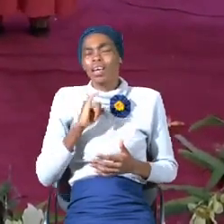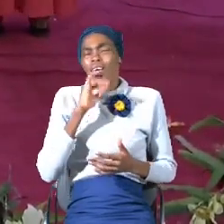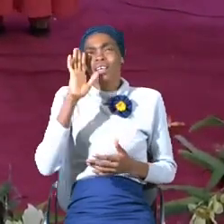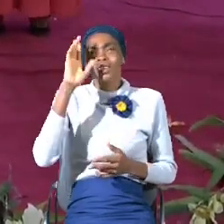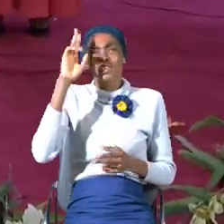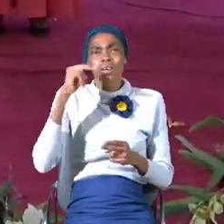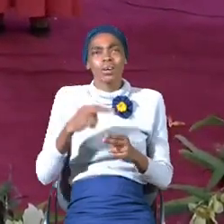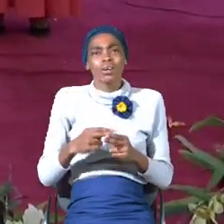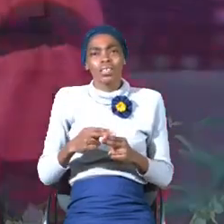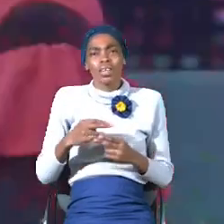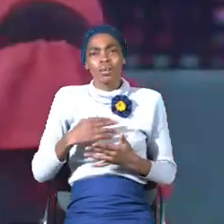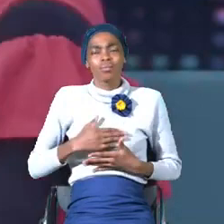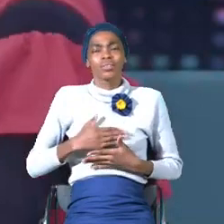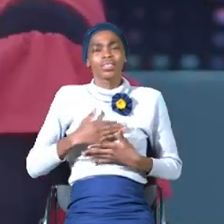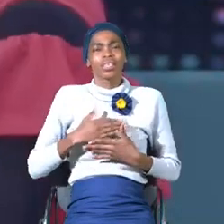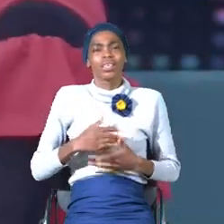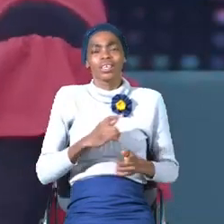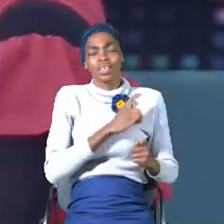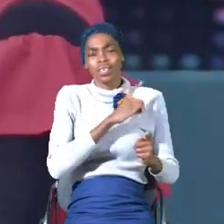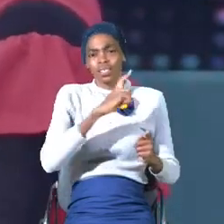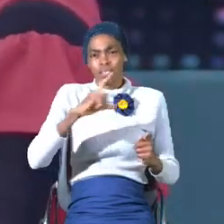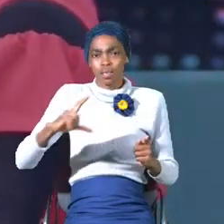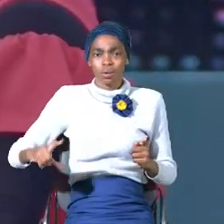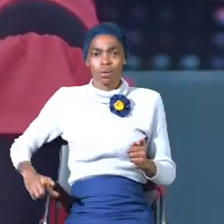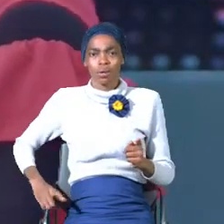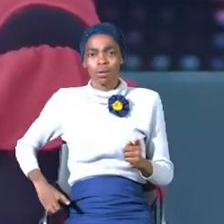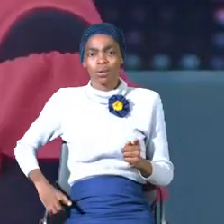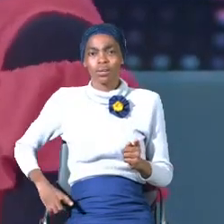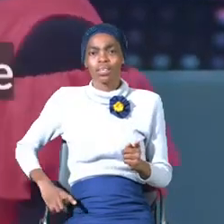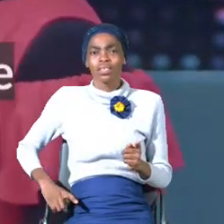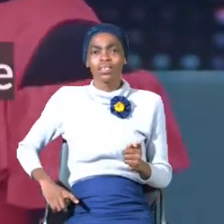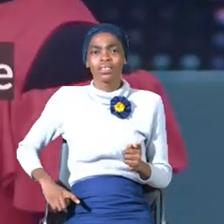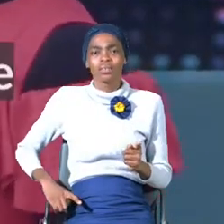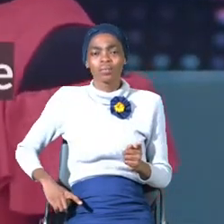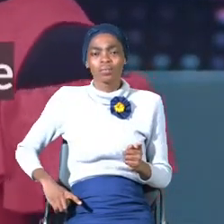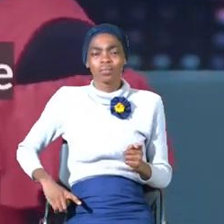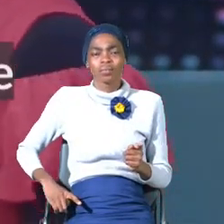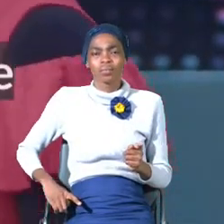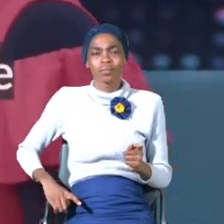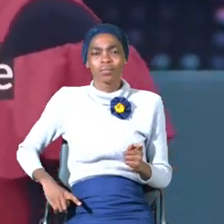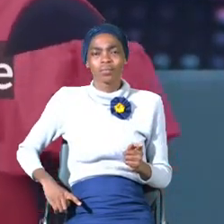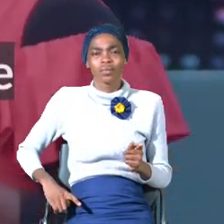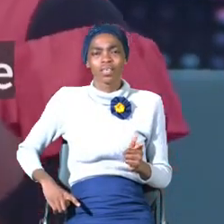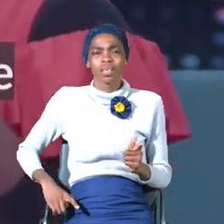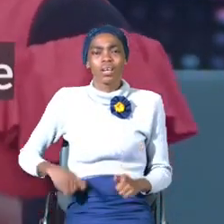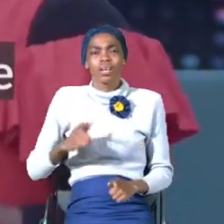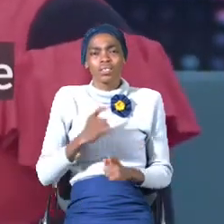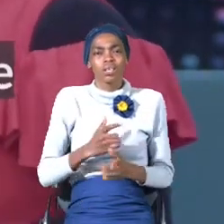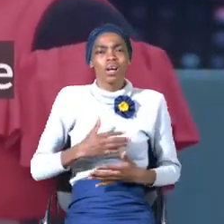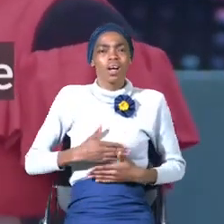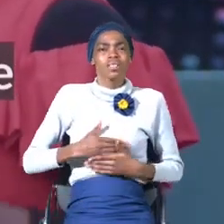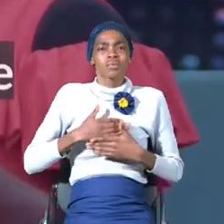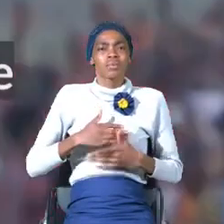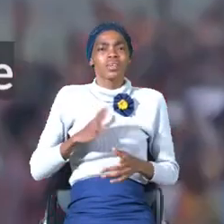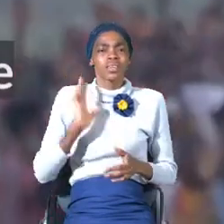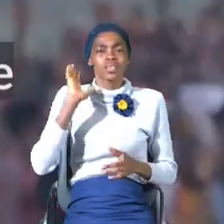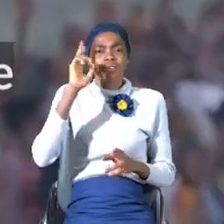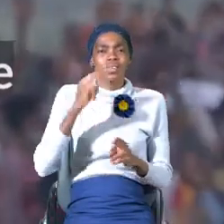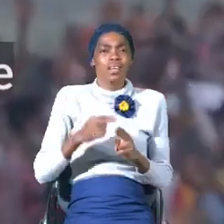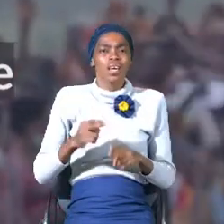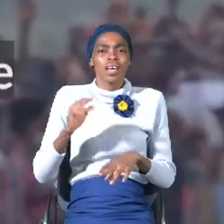It's your name. Breathe, Lord. Just breathe your name. Just breathe